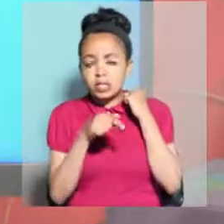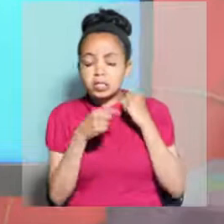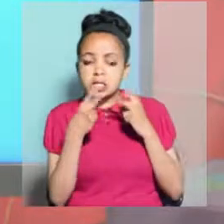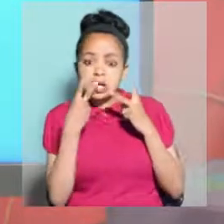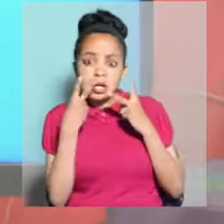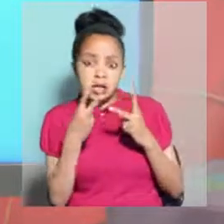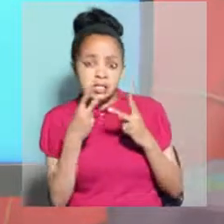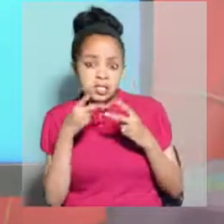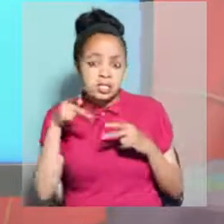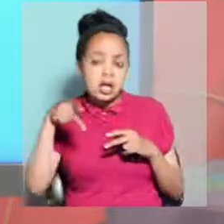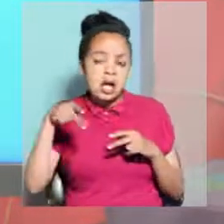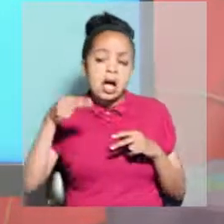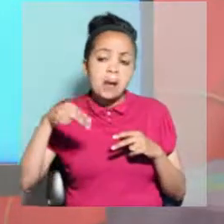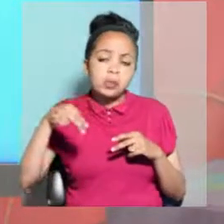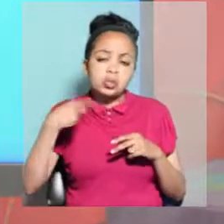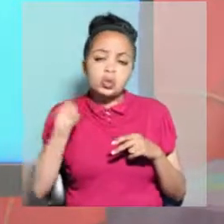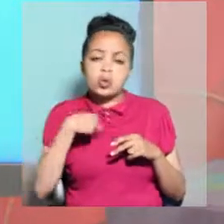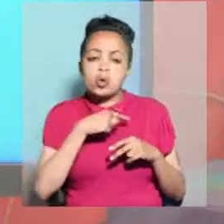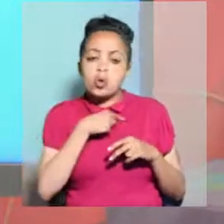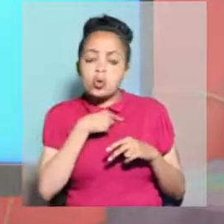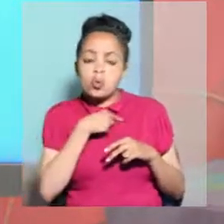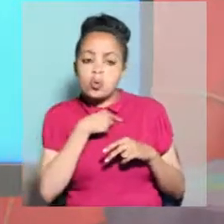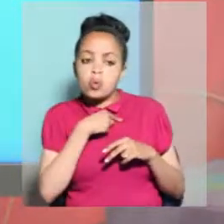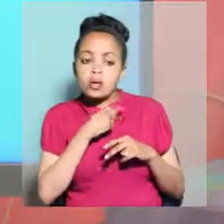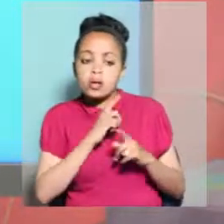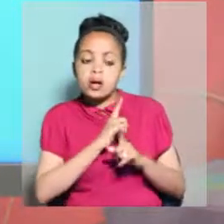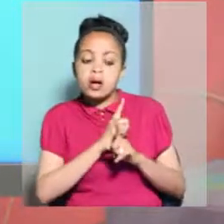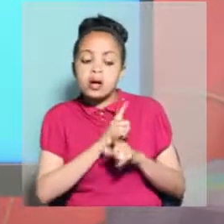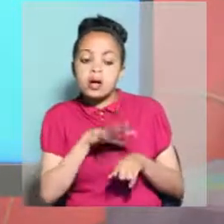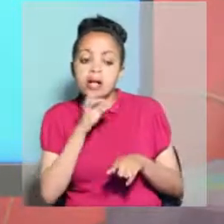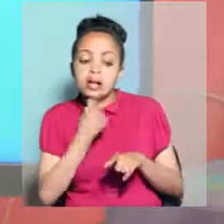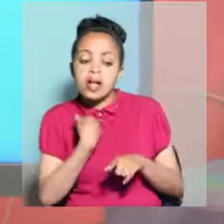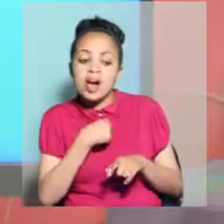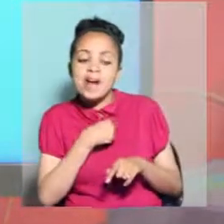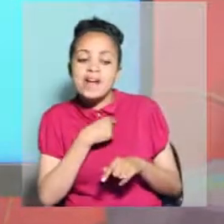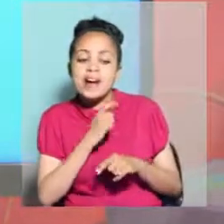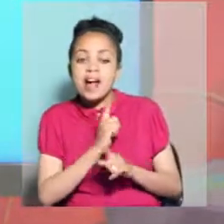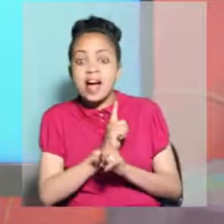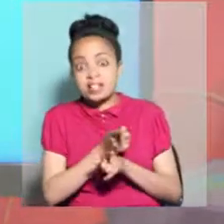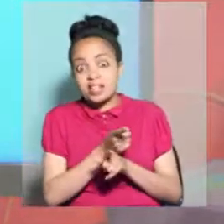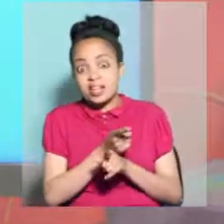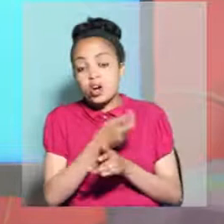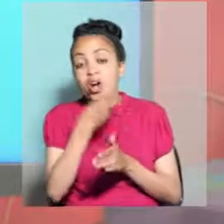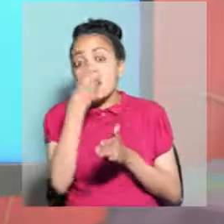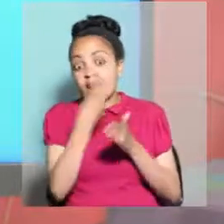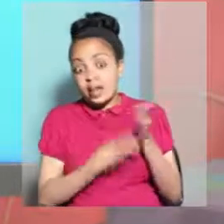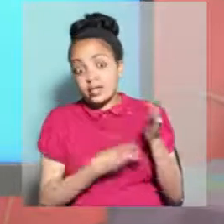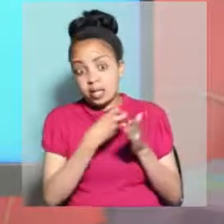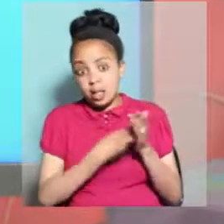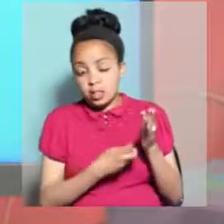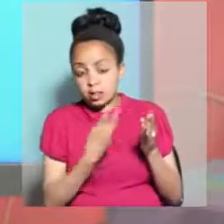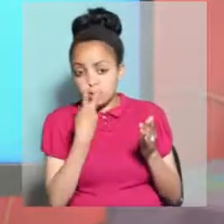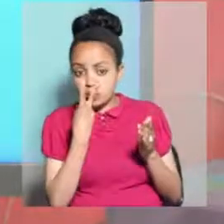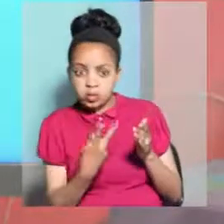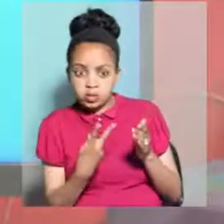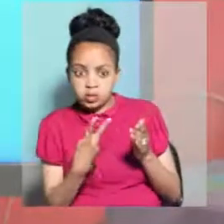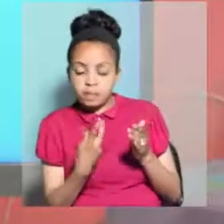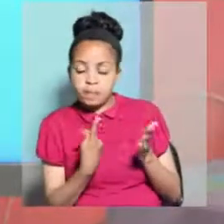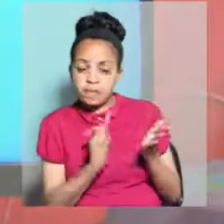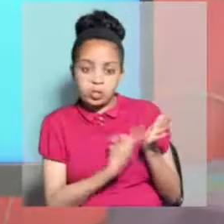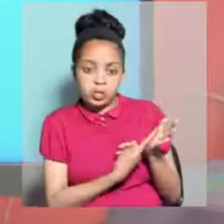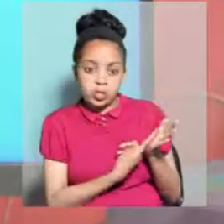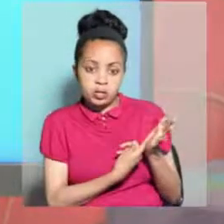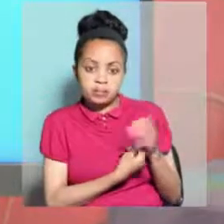can be constructed, we will predict our answer or that of our outcome, a result that can be contributed. So